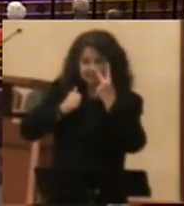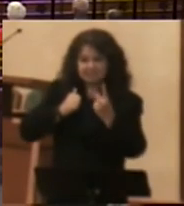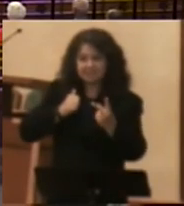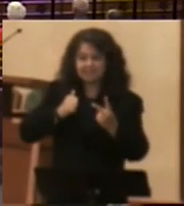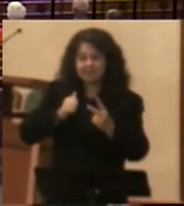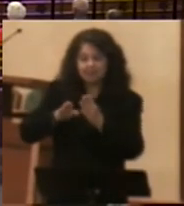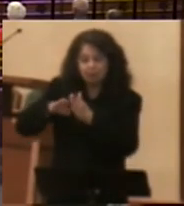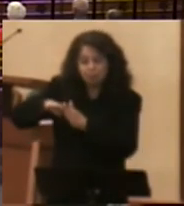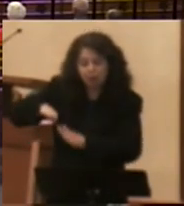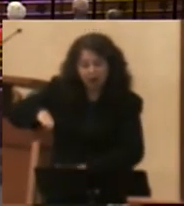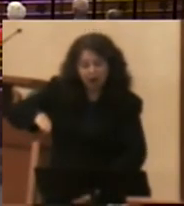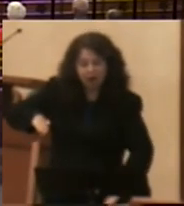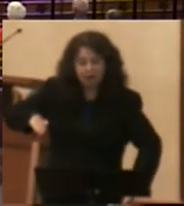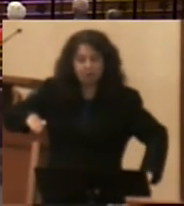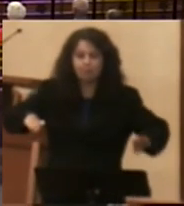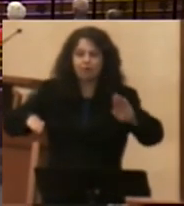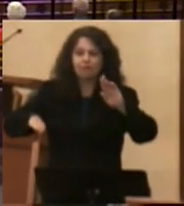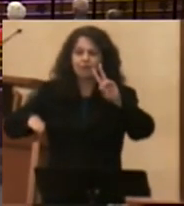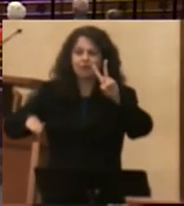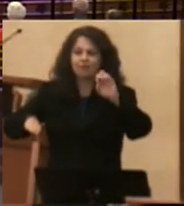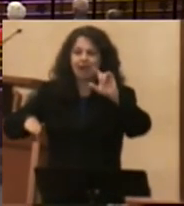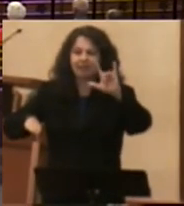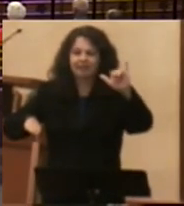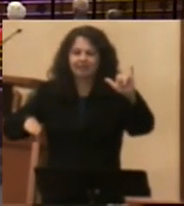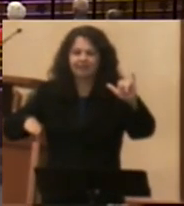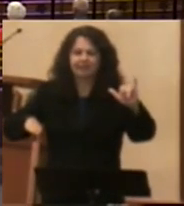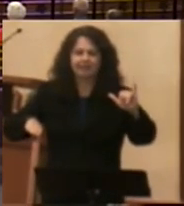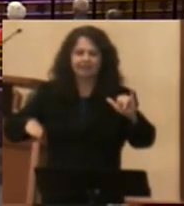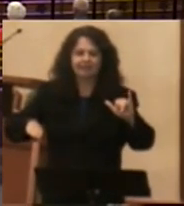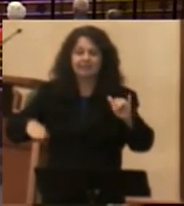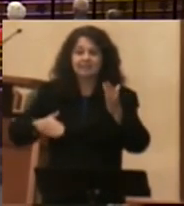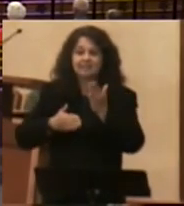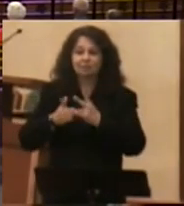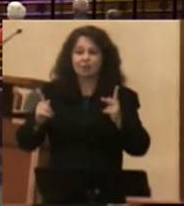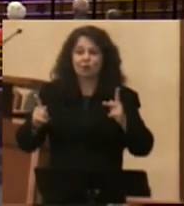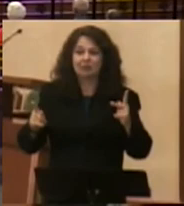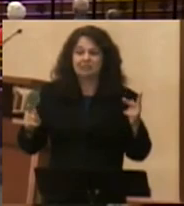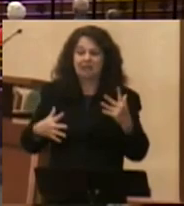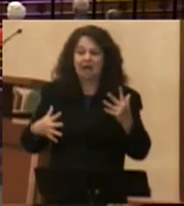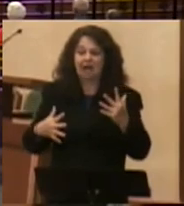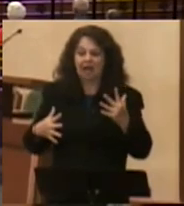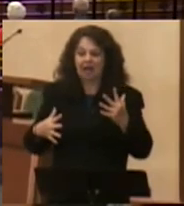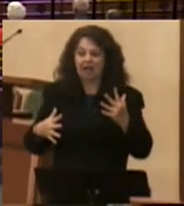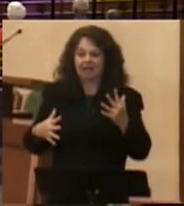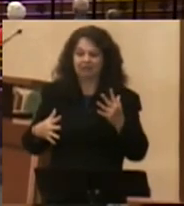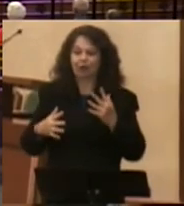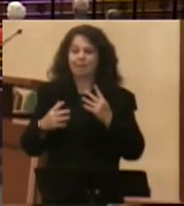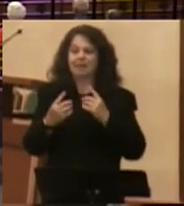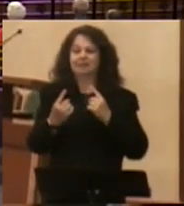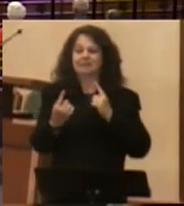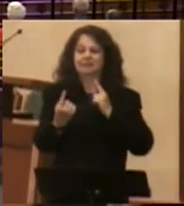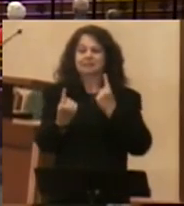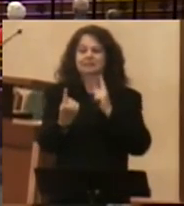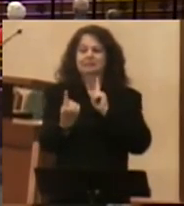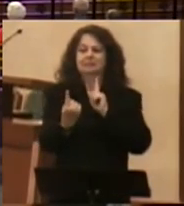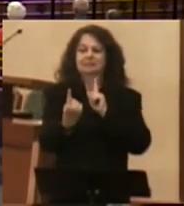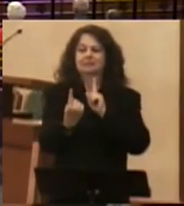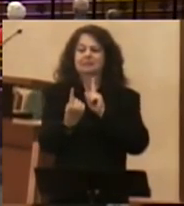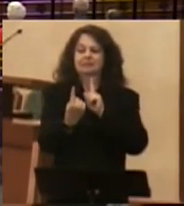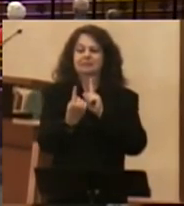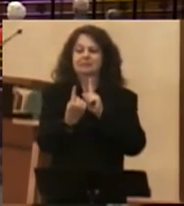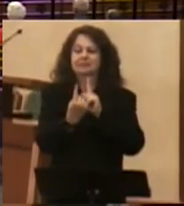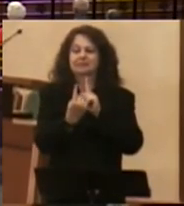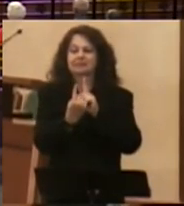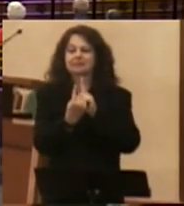Some of us would shudder to pass or meet someone on this narrow bridge. It